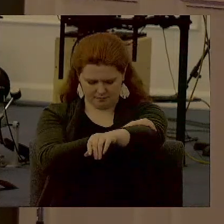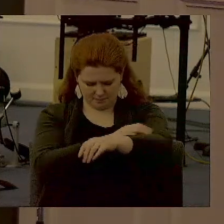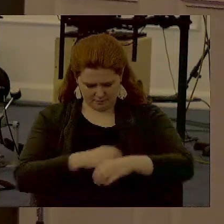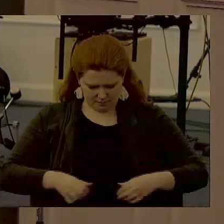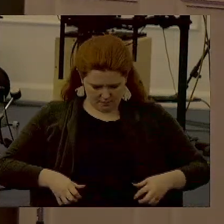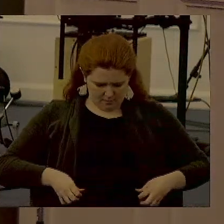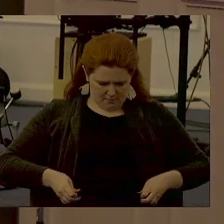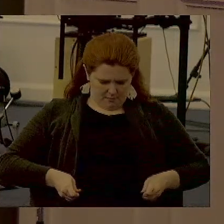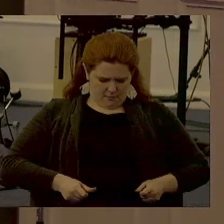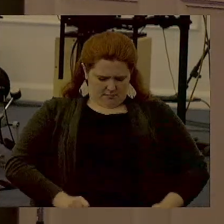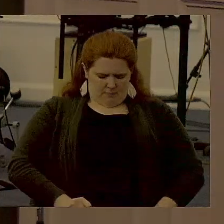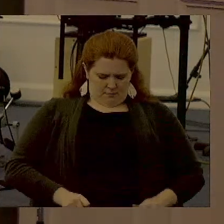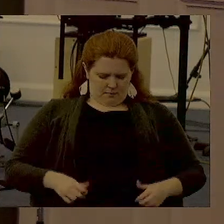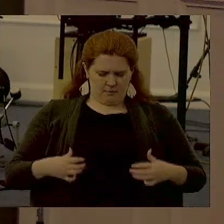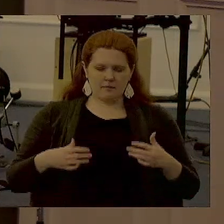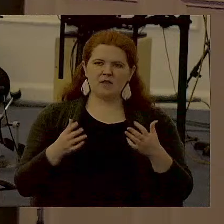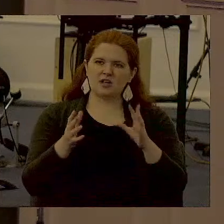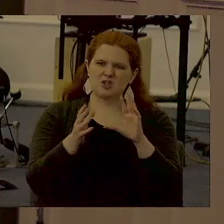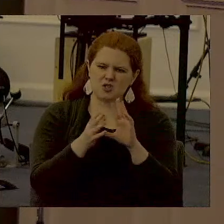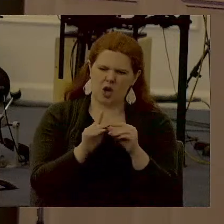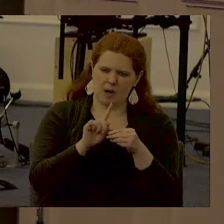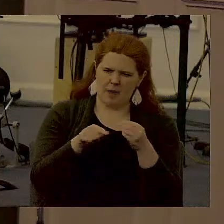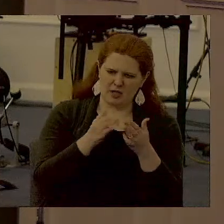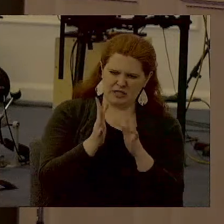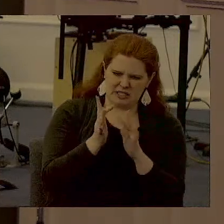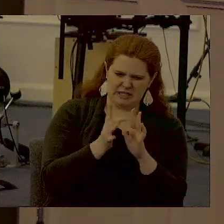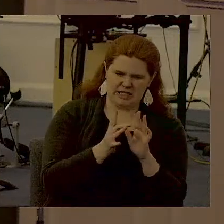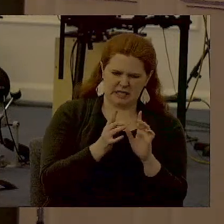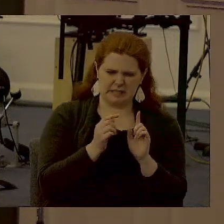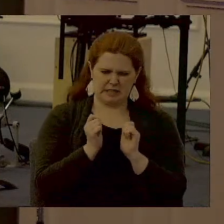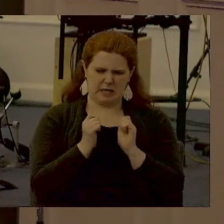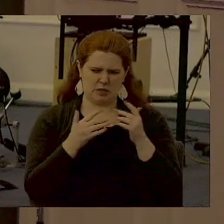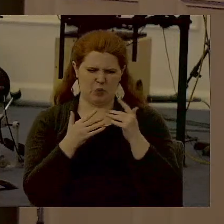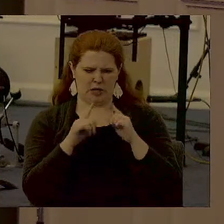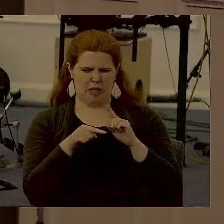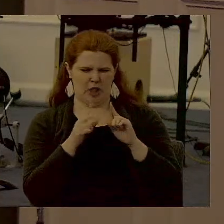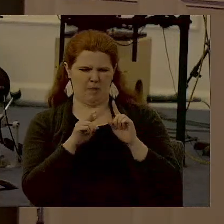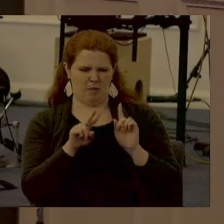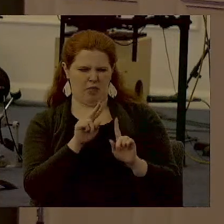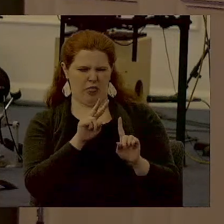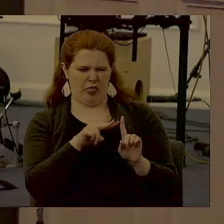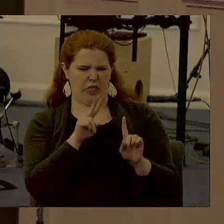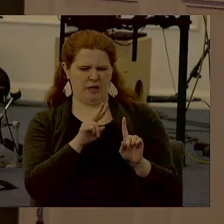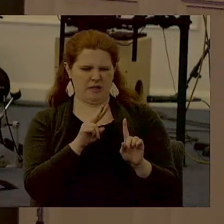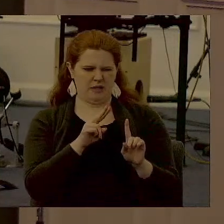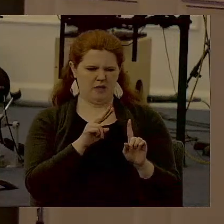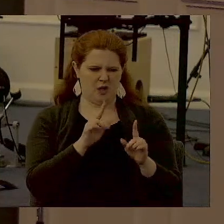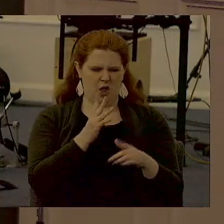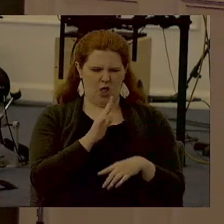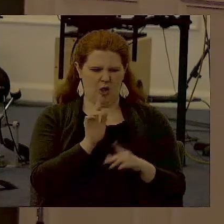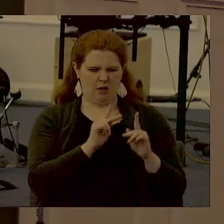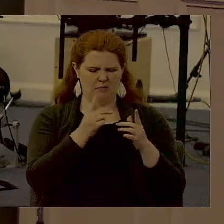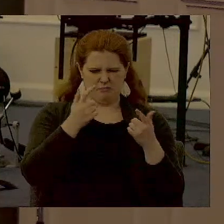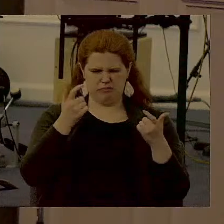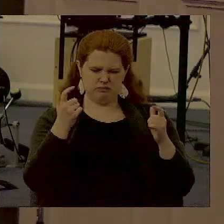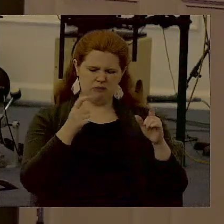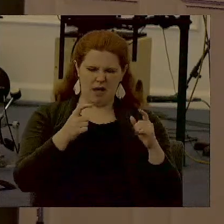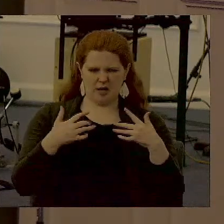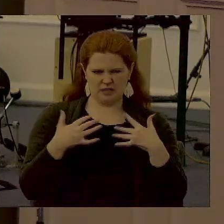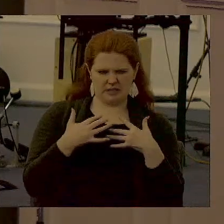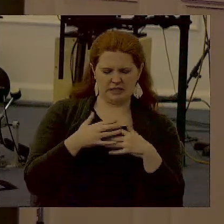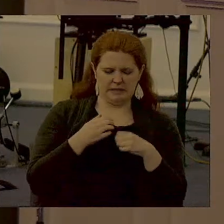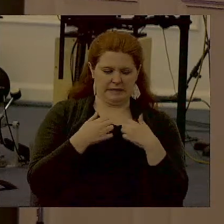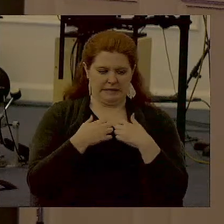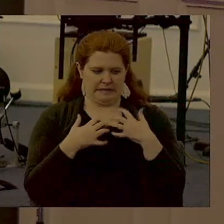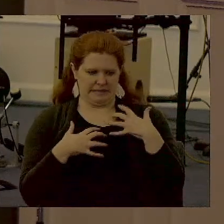Whenever I talked about Jesus, I felt like I was worried that I was going to come across as a jerk, that I was going to come across unknowing. I was